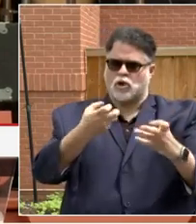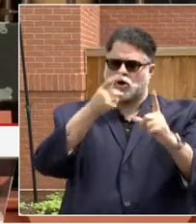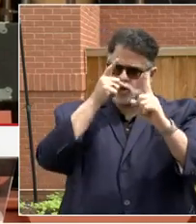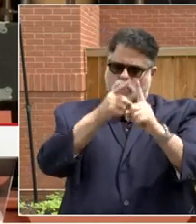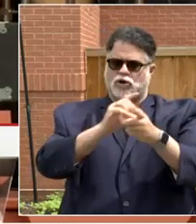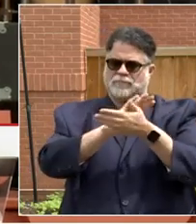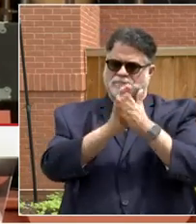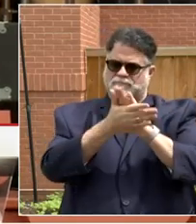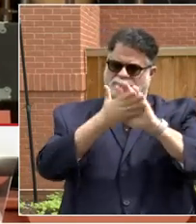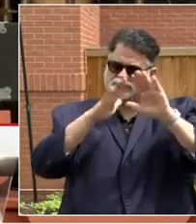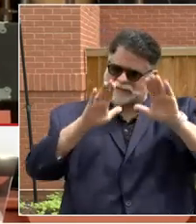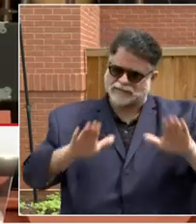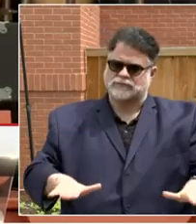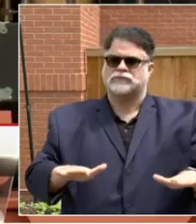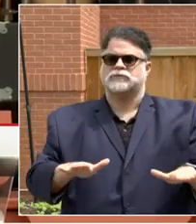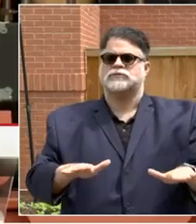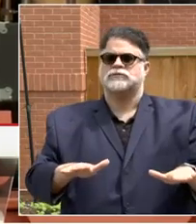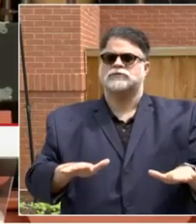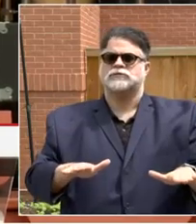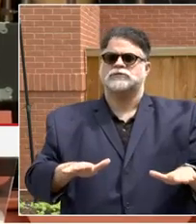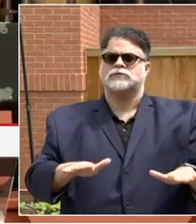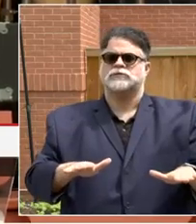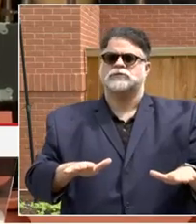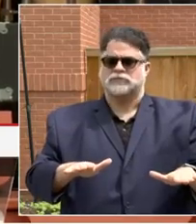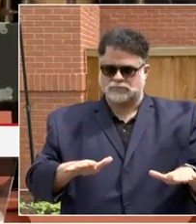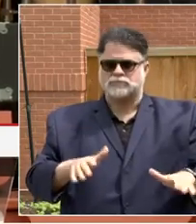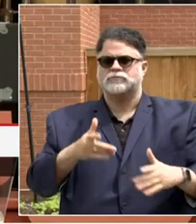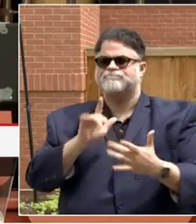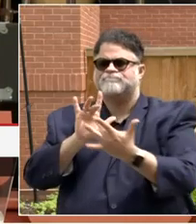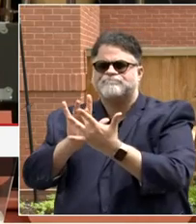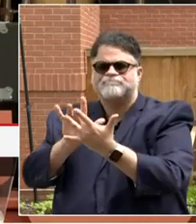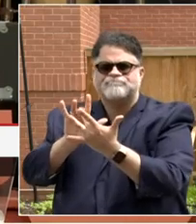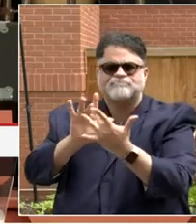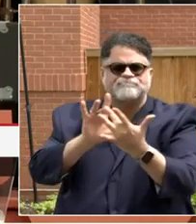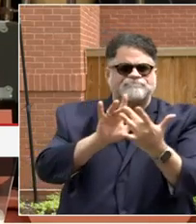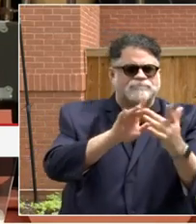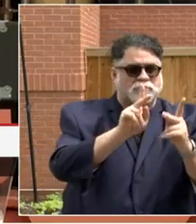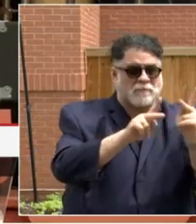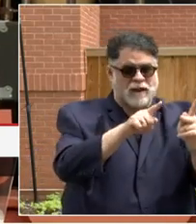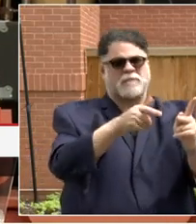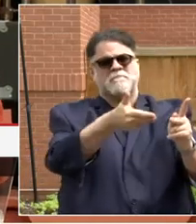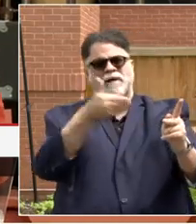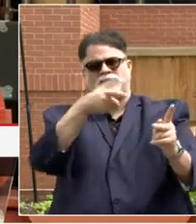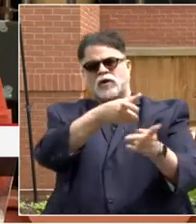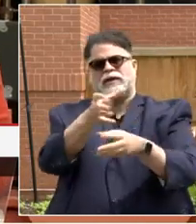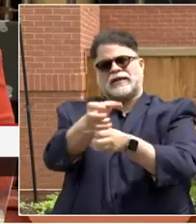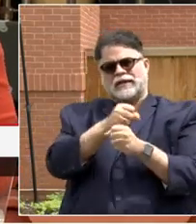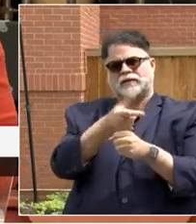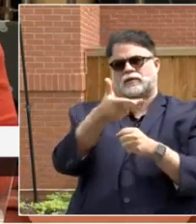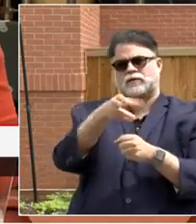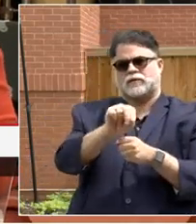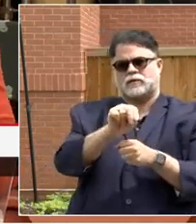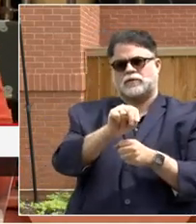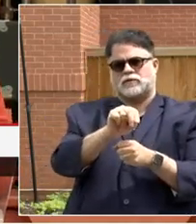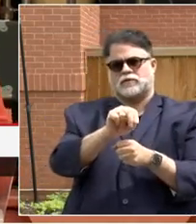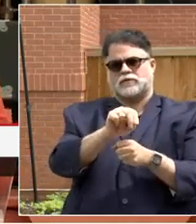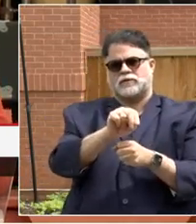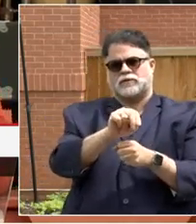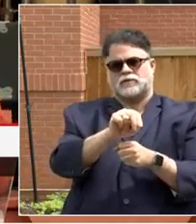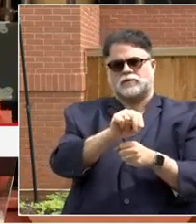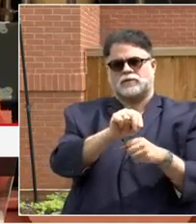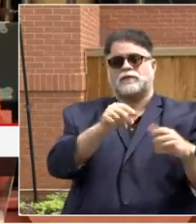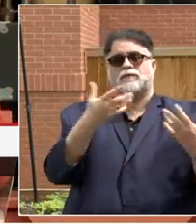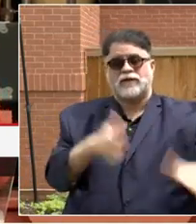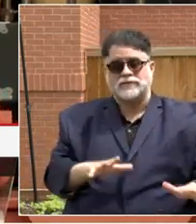about reaching people before they pick up a gun, or getting to people who have already picked up a